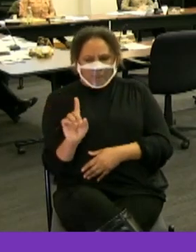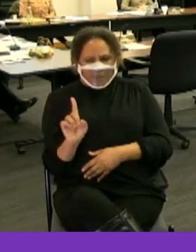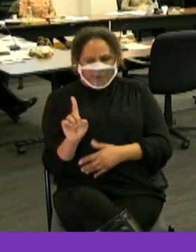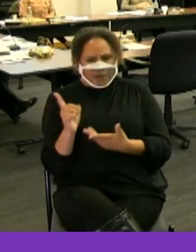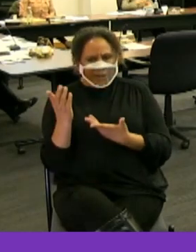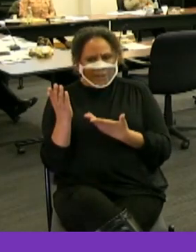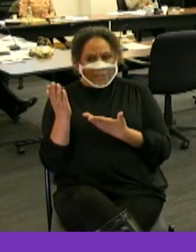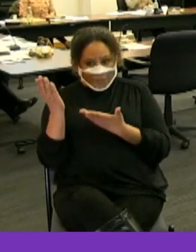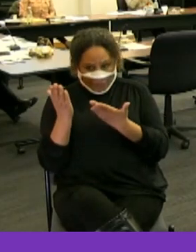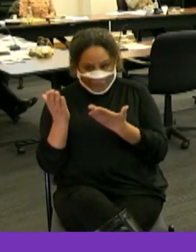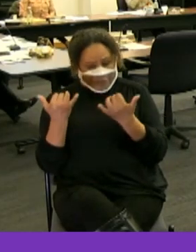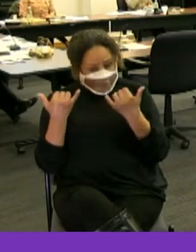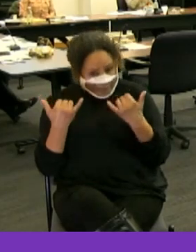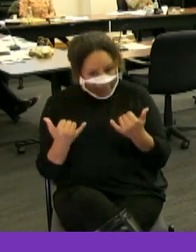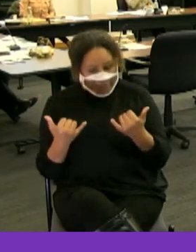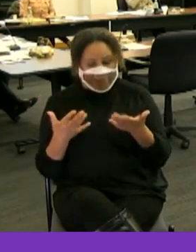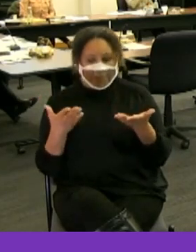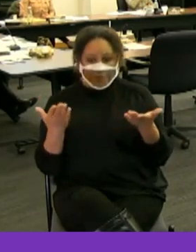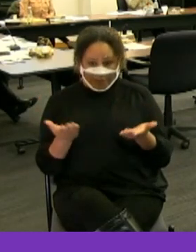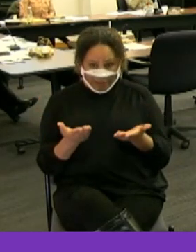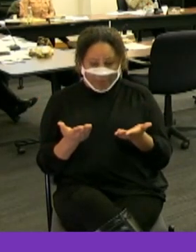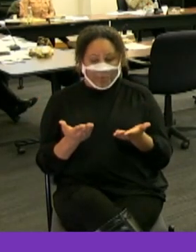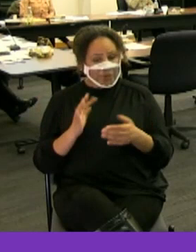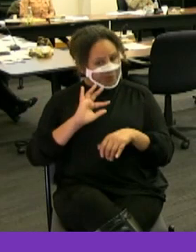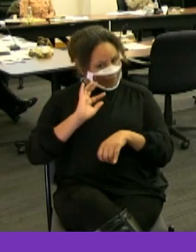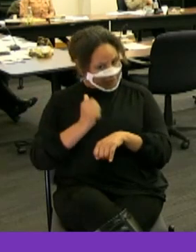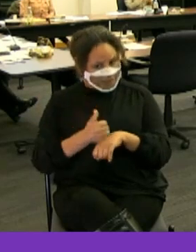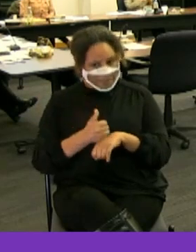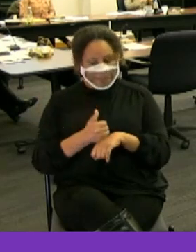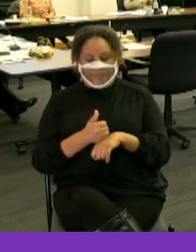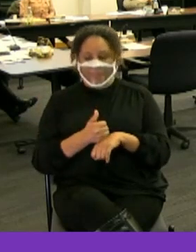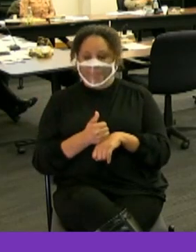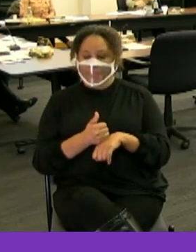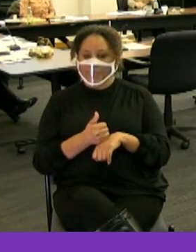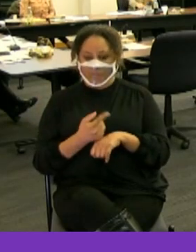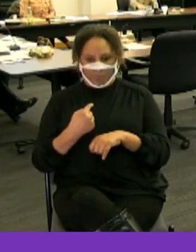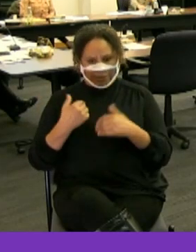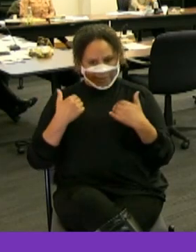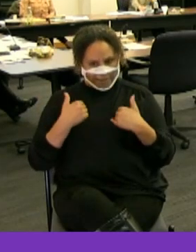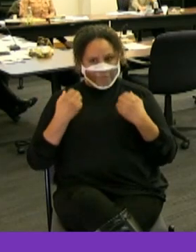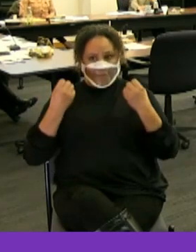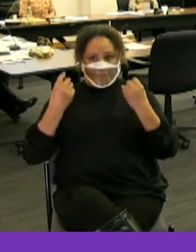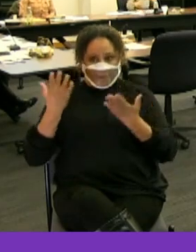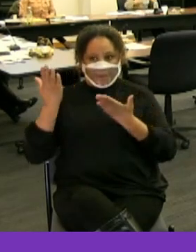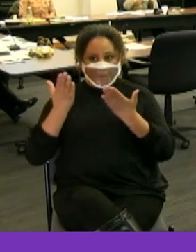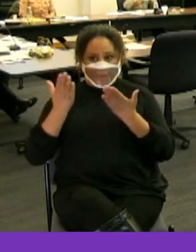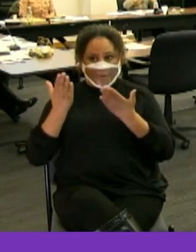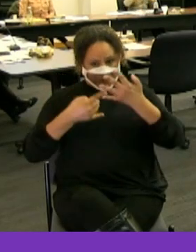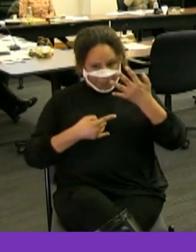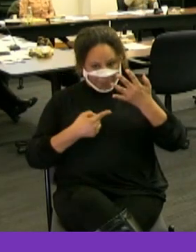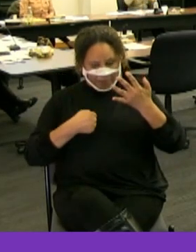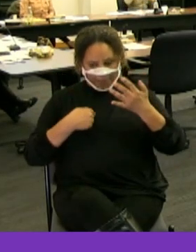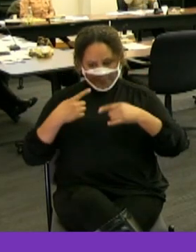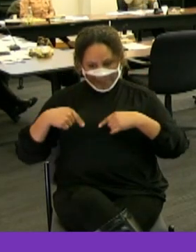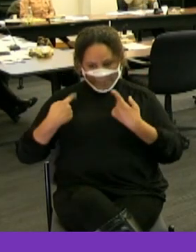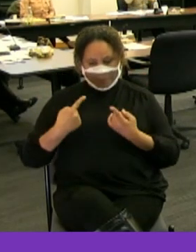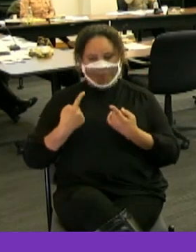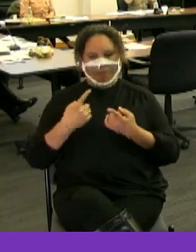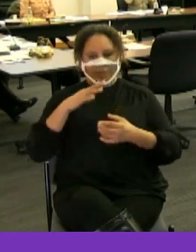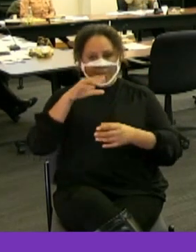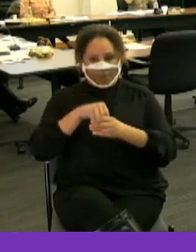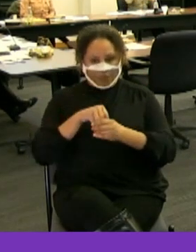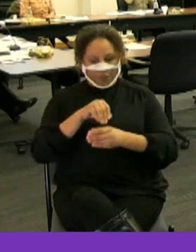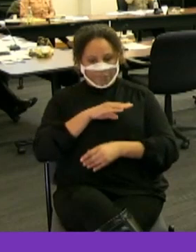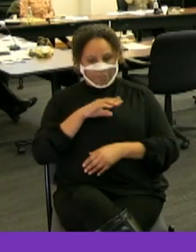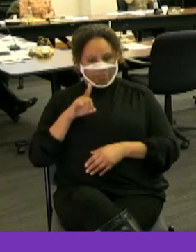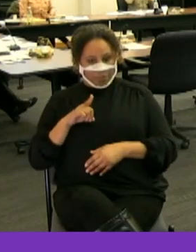the services are here, we've got them, we've got a lot. I'm 20 years as a board member from my previous